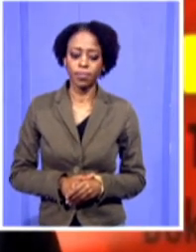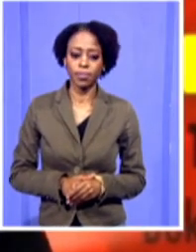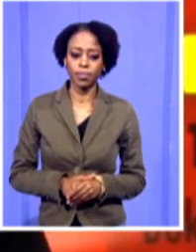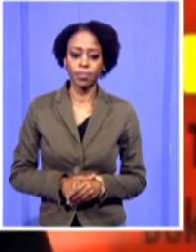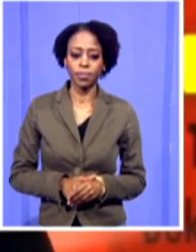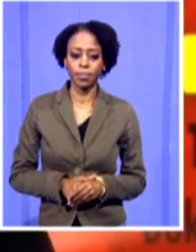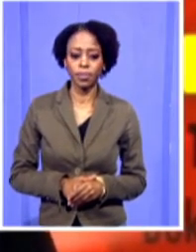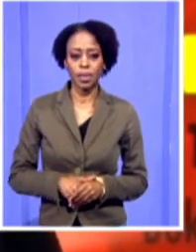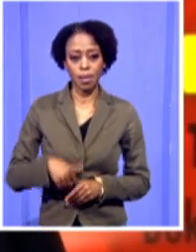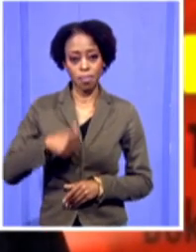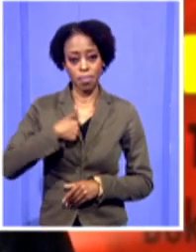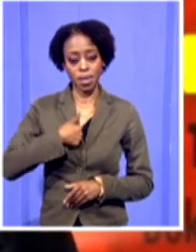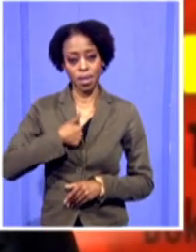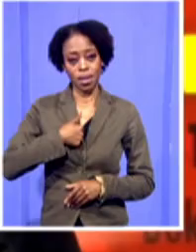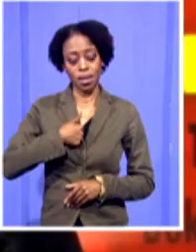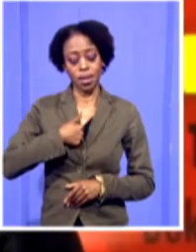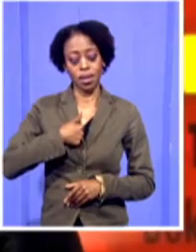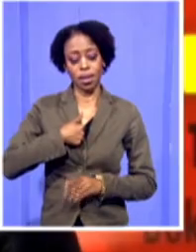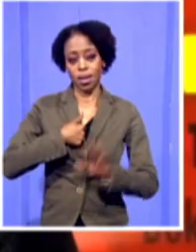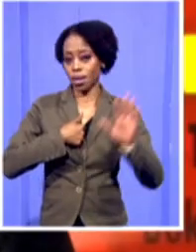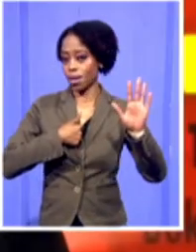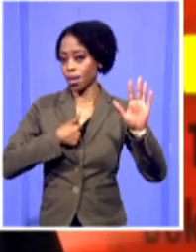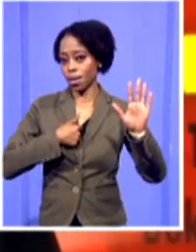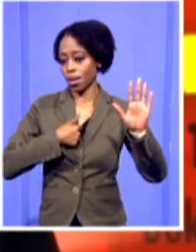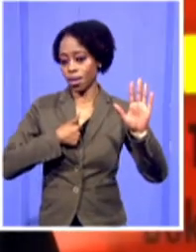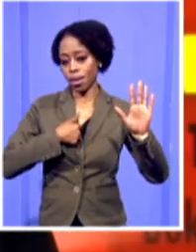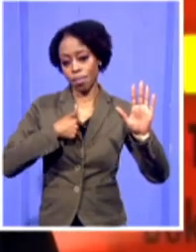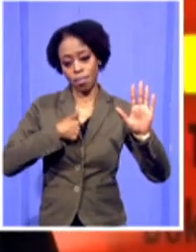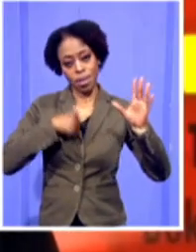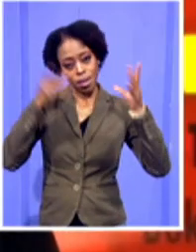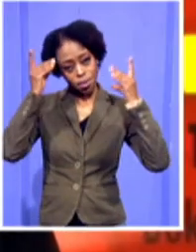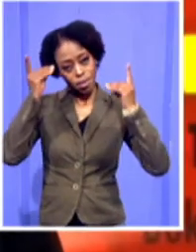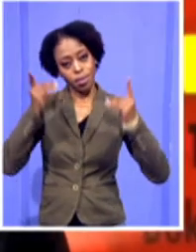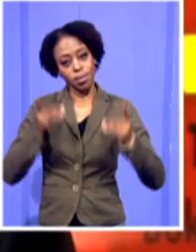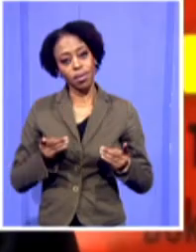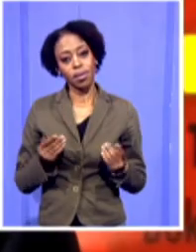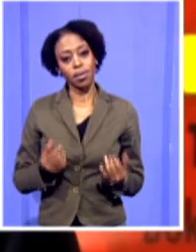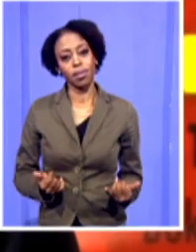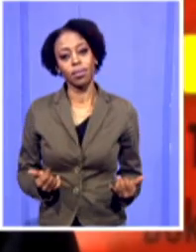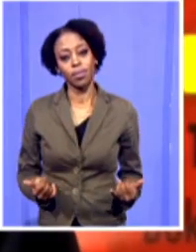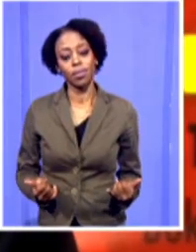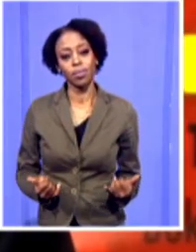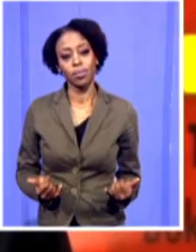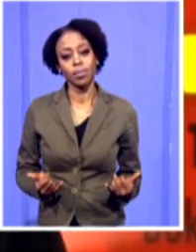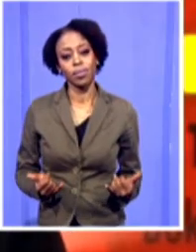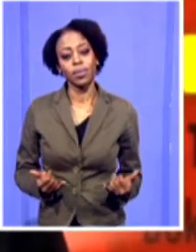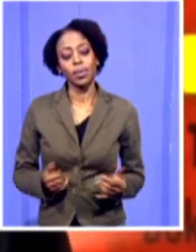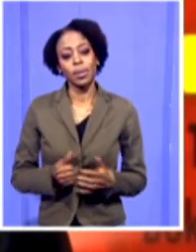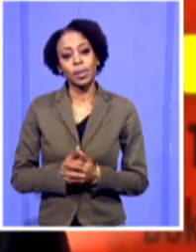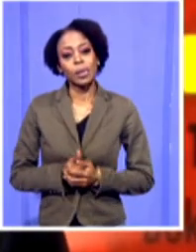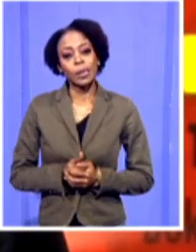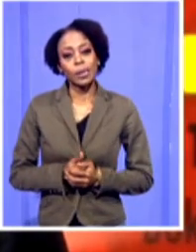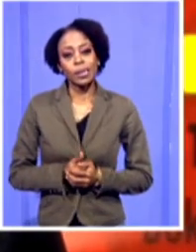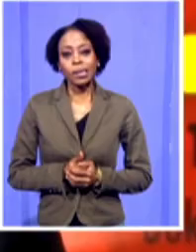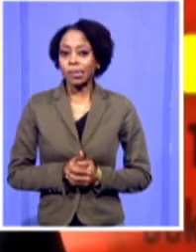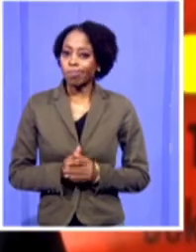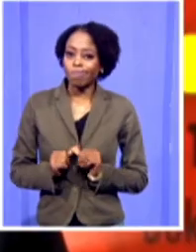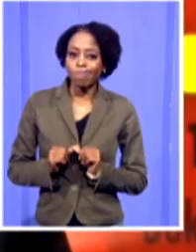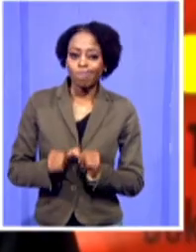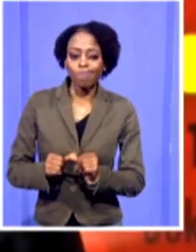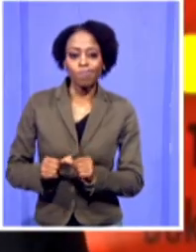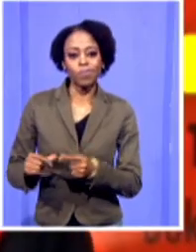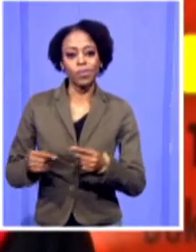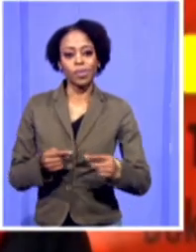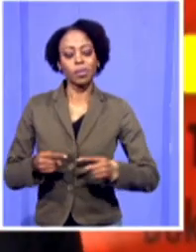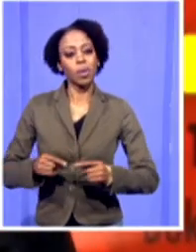I am ruling, no comrades, no. I am ruling now that we are not going to continue